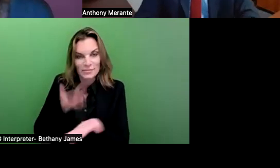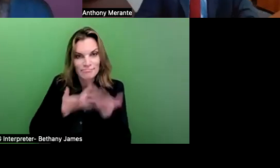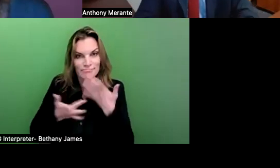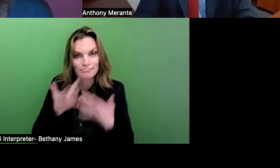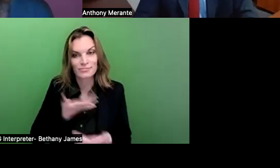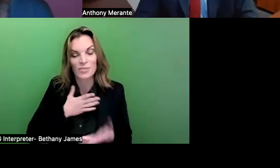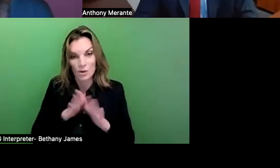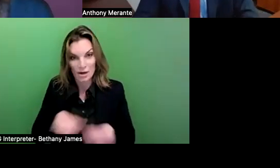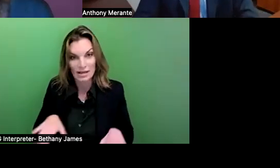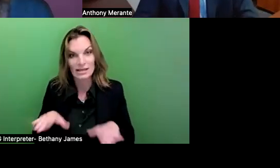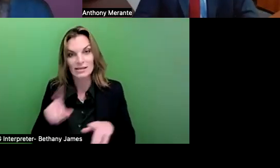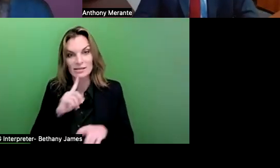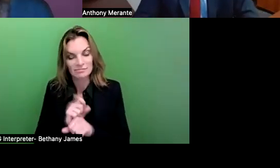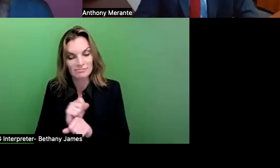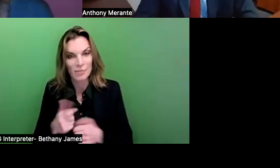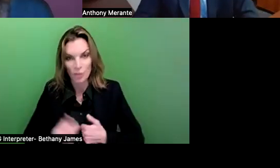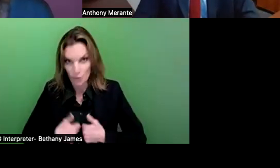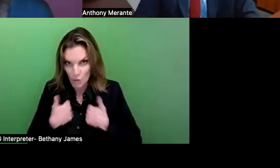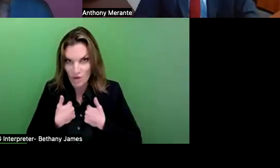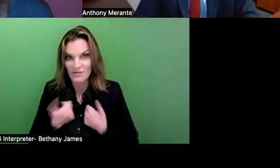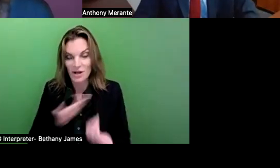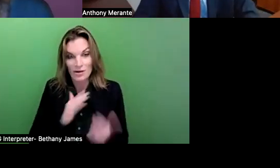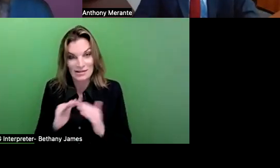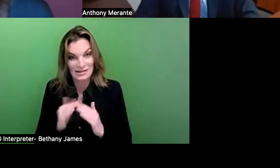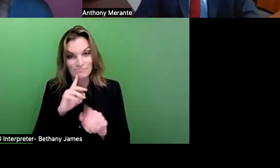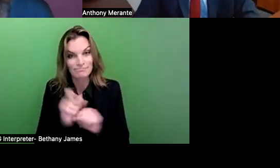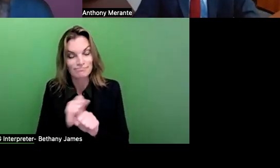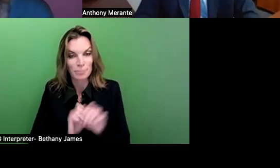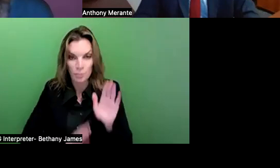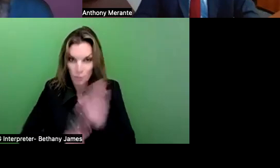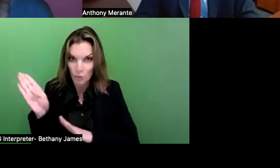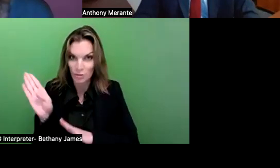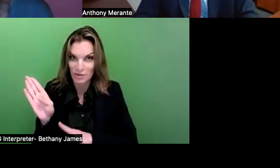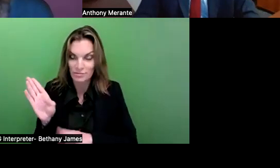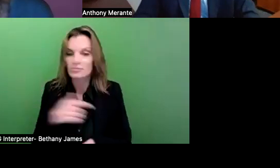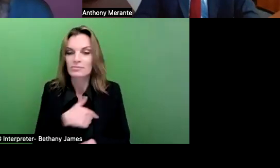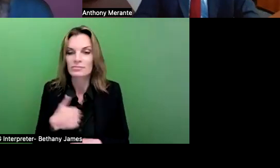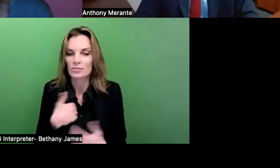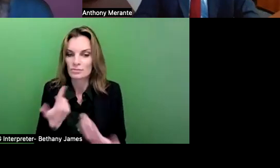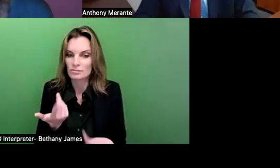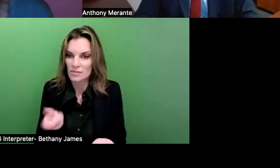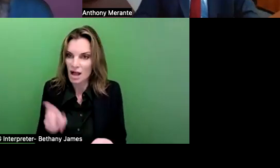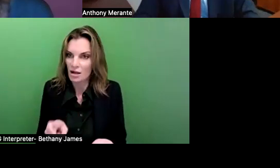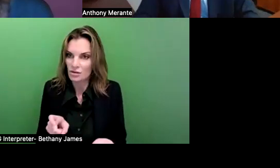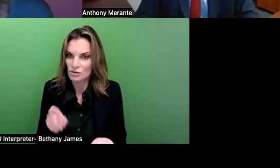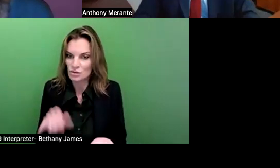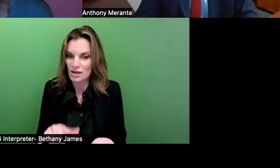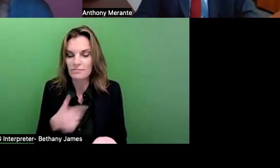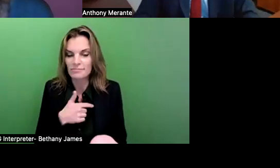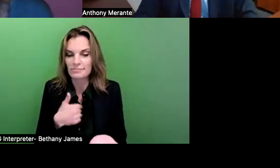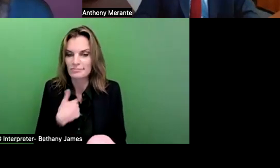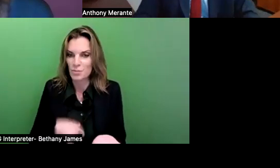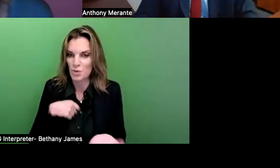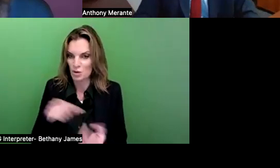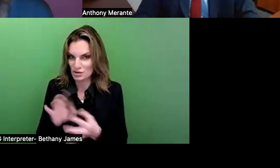are thriving. And you know what? Our city is booming and we're doing the things that we ought to do. And we are proud to say we're